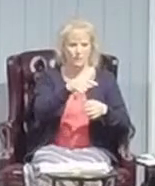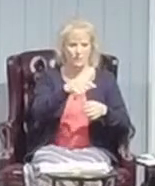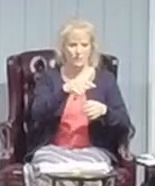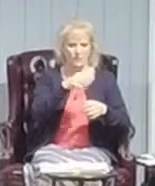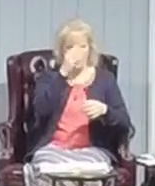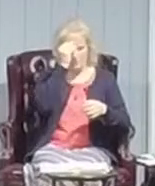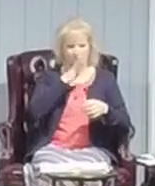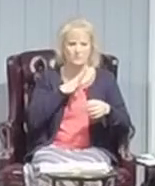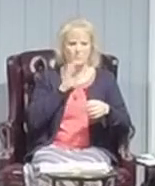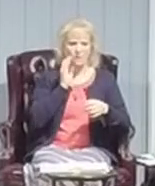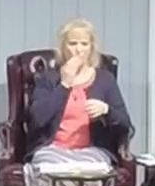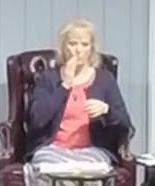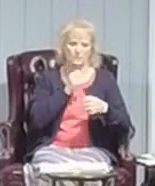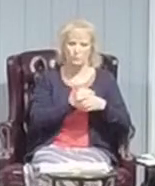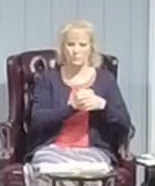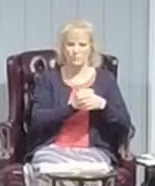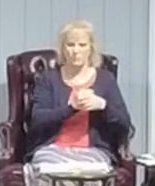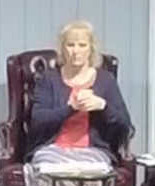See,